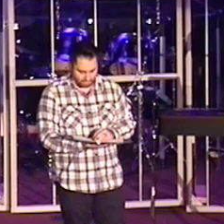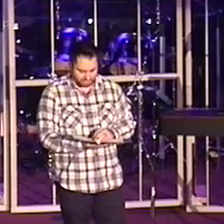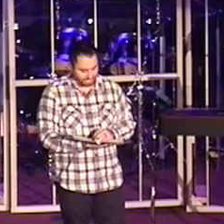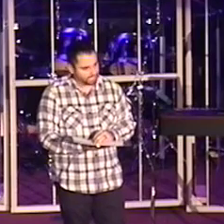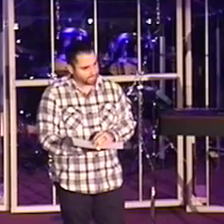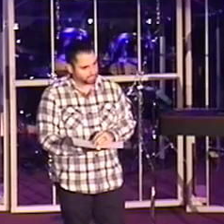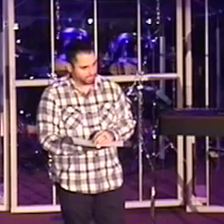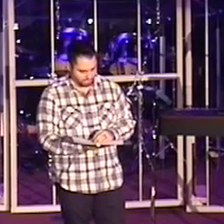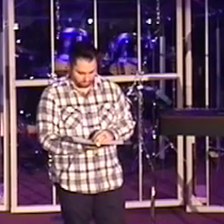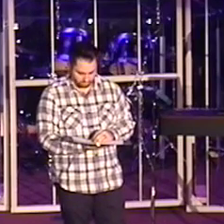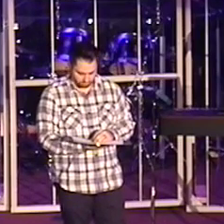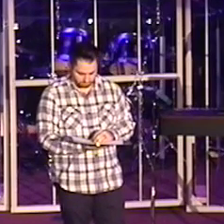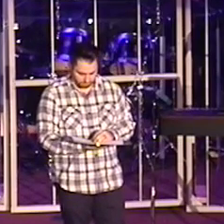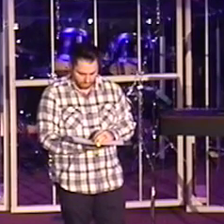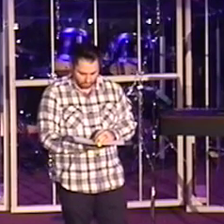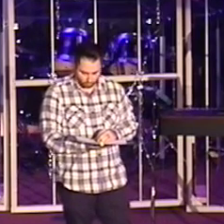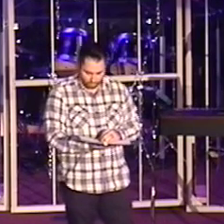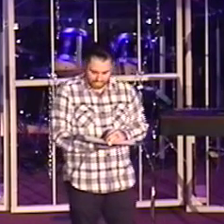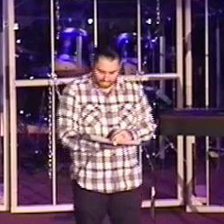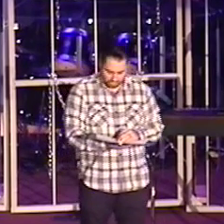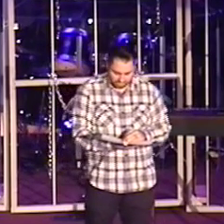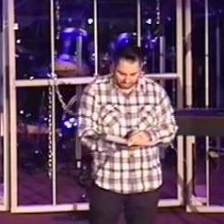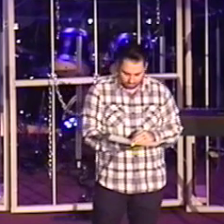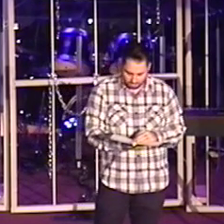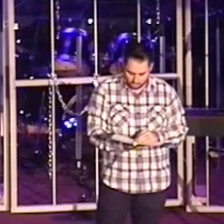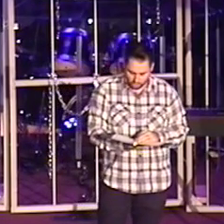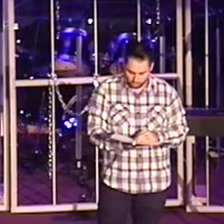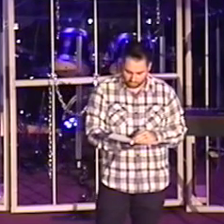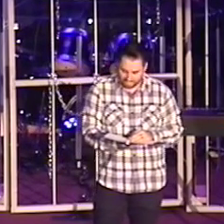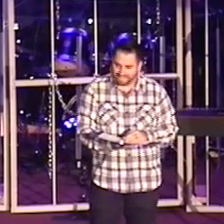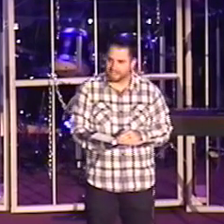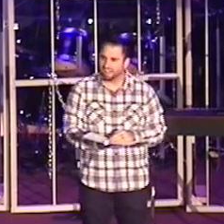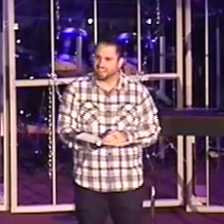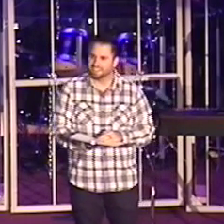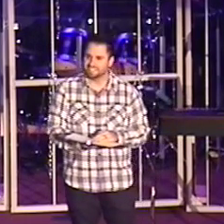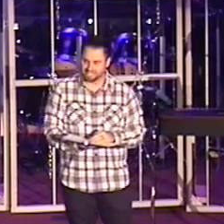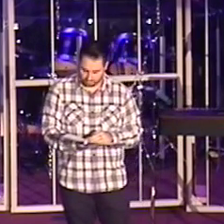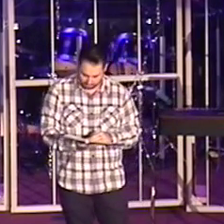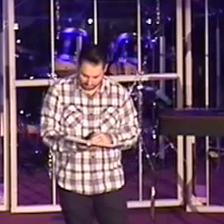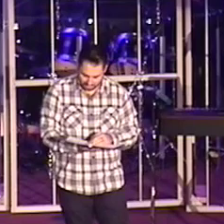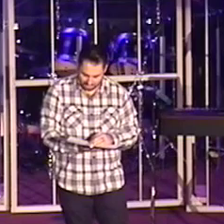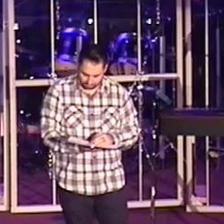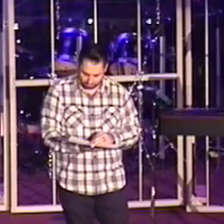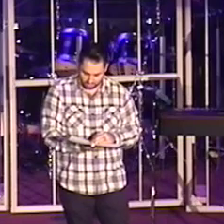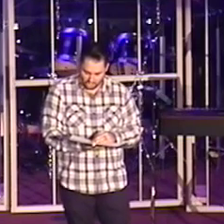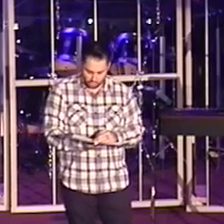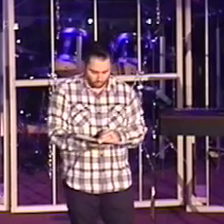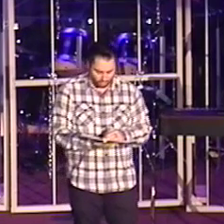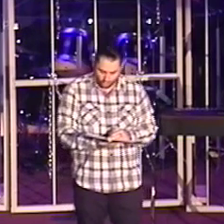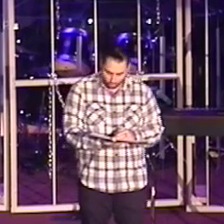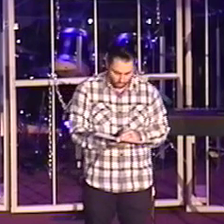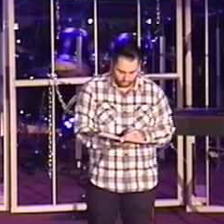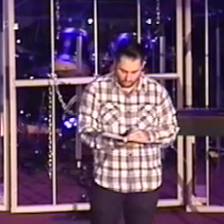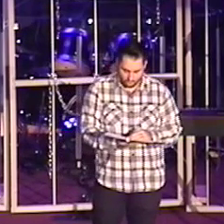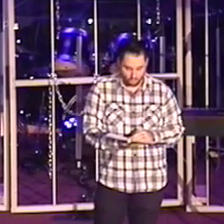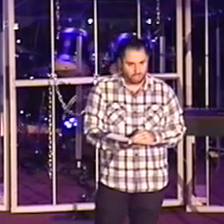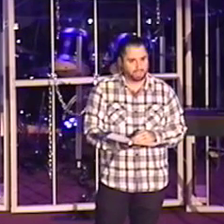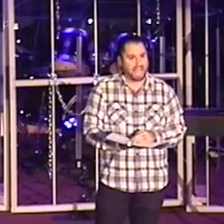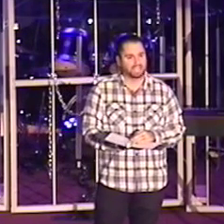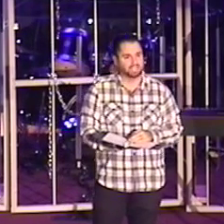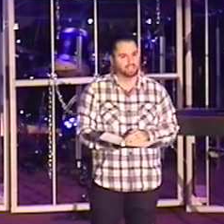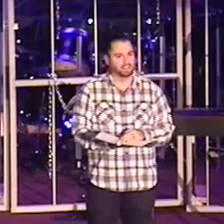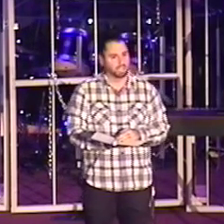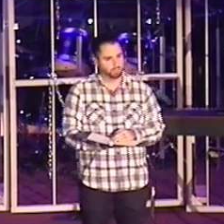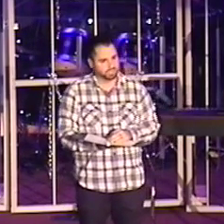not to eat either. For we hear that some among you are leading an undisciplined life, doing no work at all,